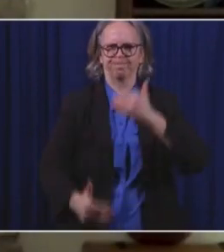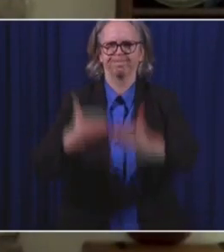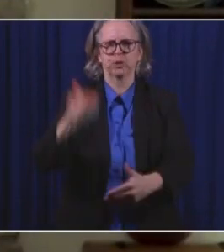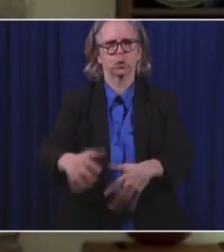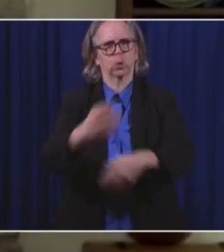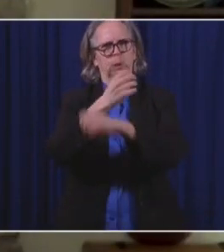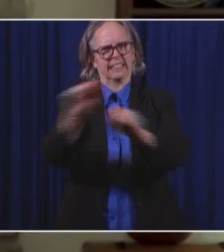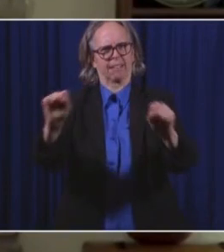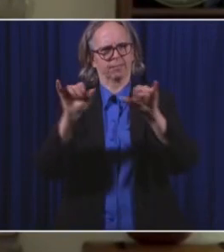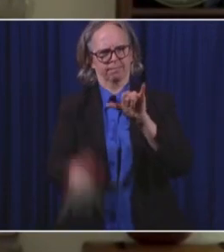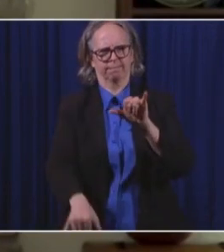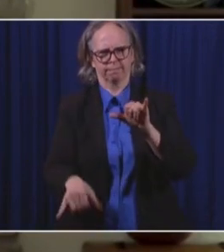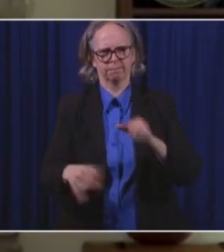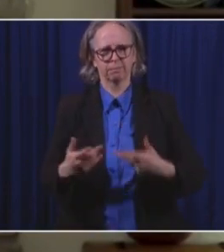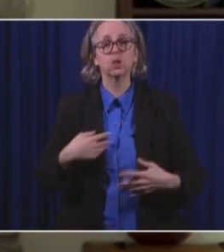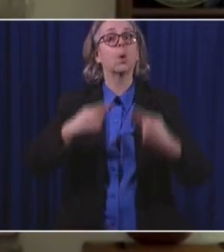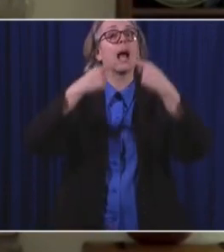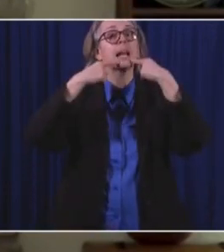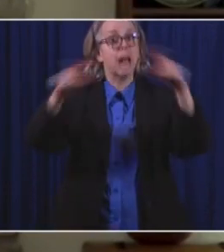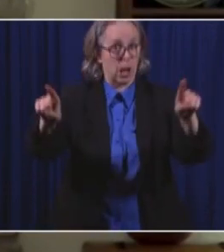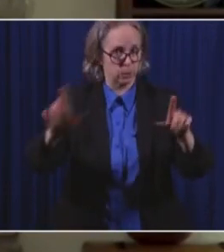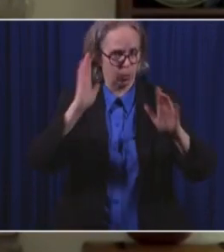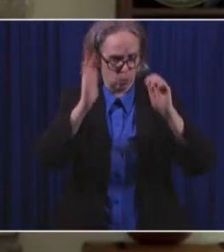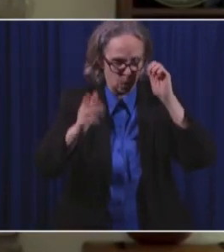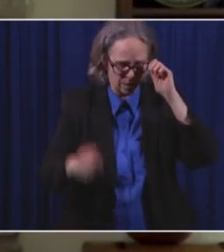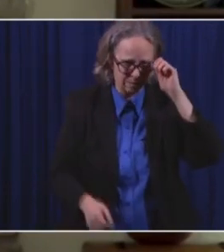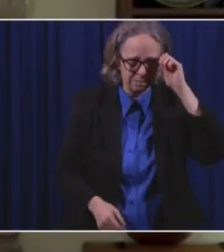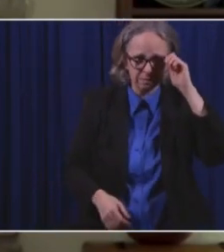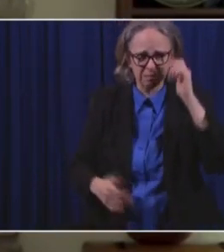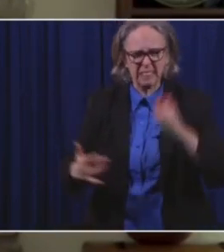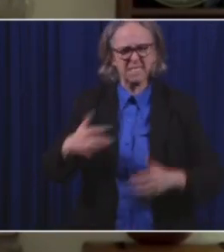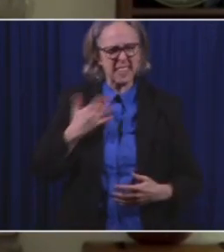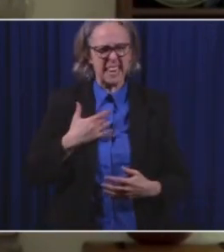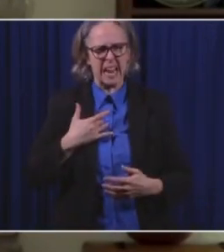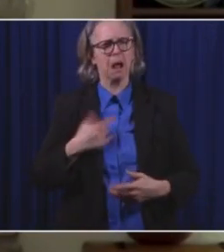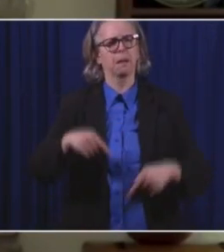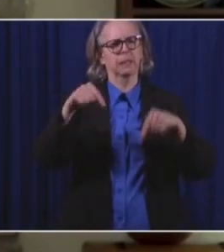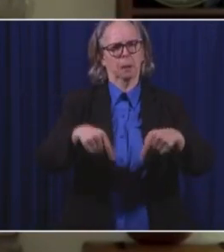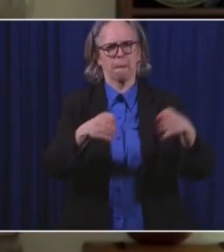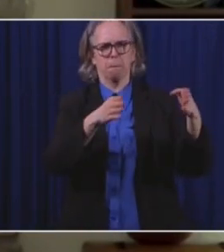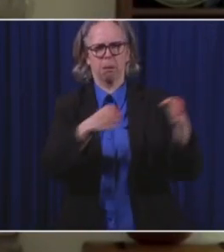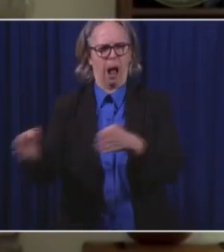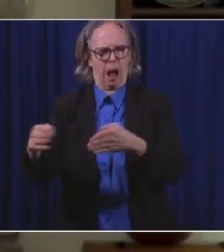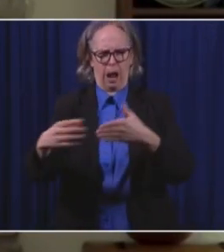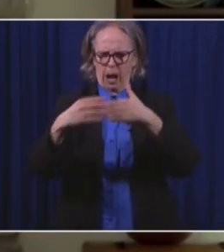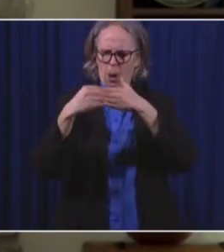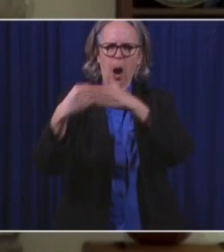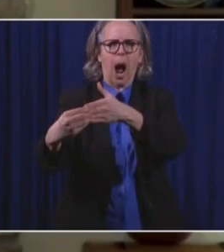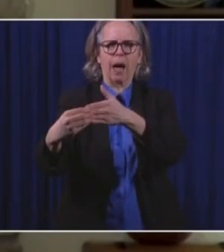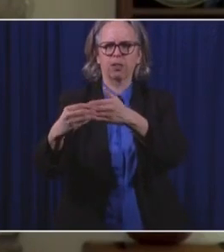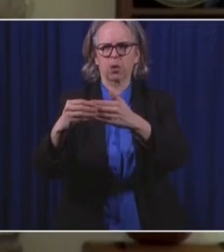today, and I believe it is our pathway to getting through this crucial time as best we can.